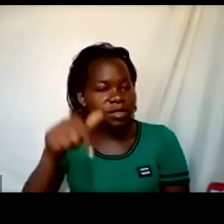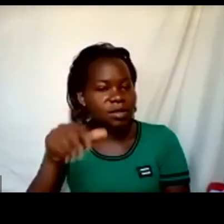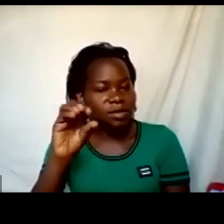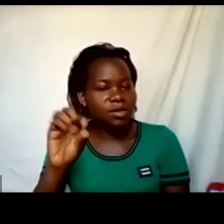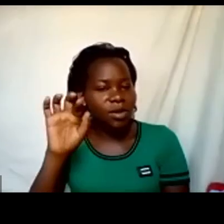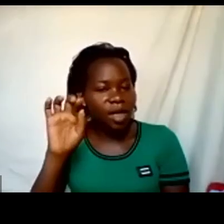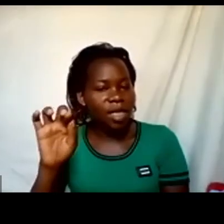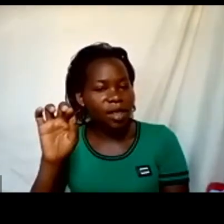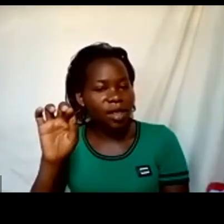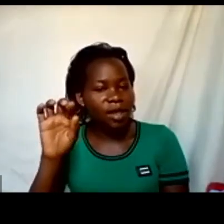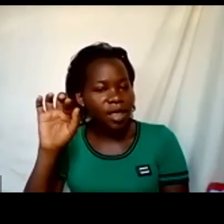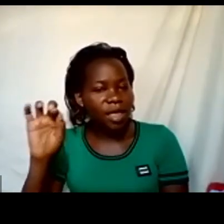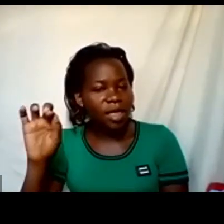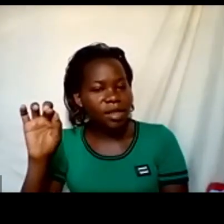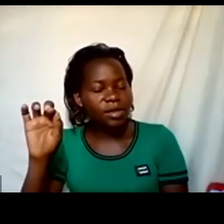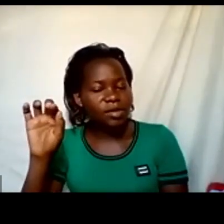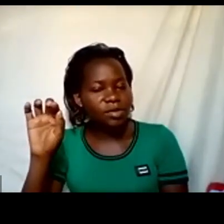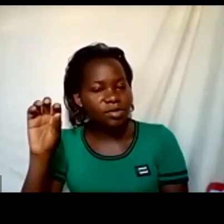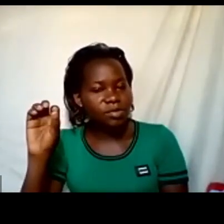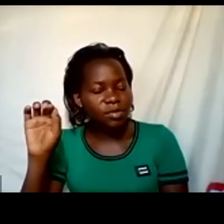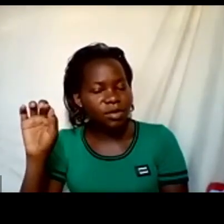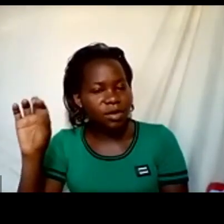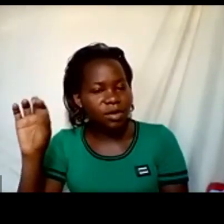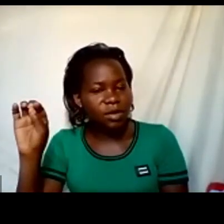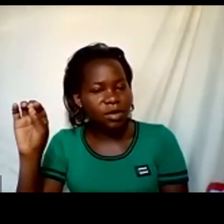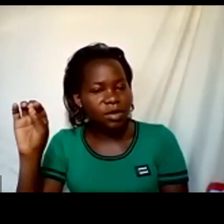070-808-0008. Number again is